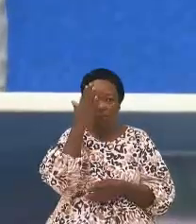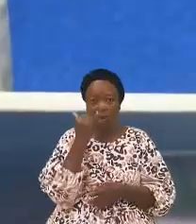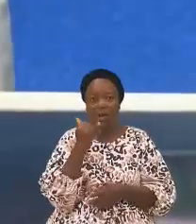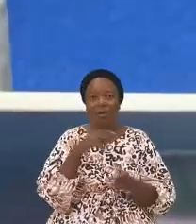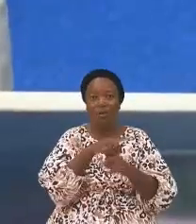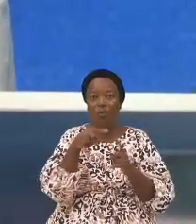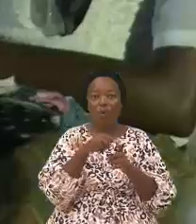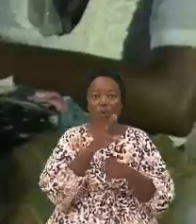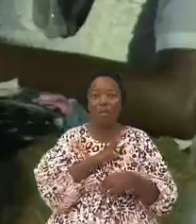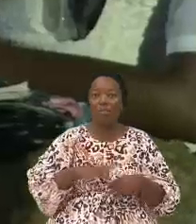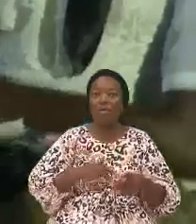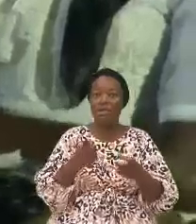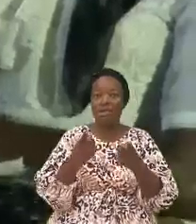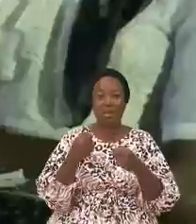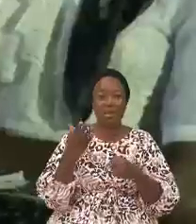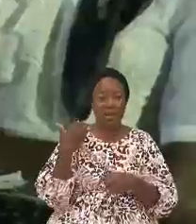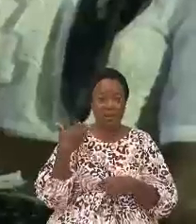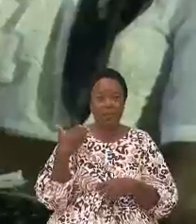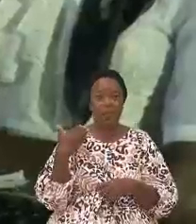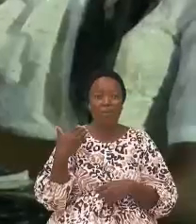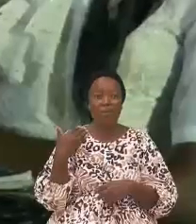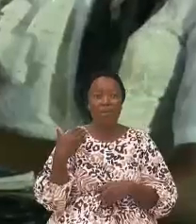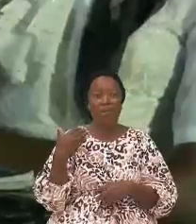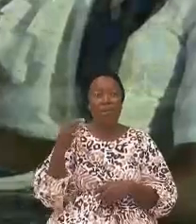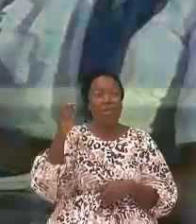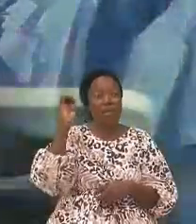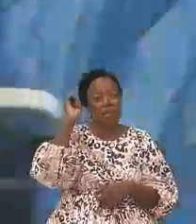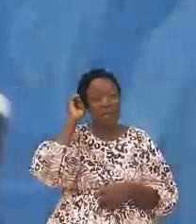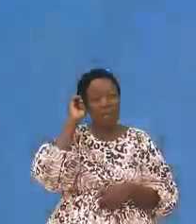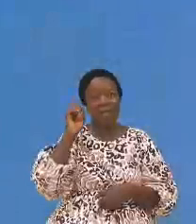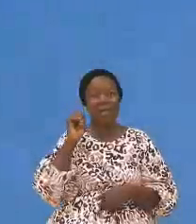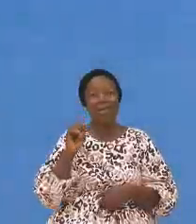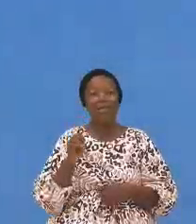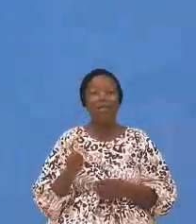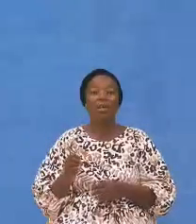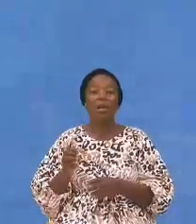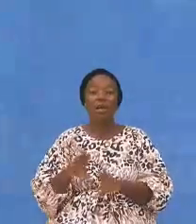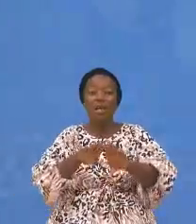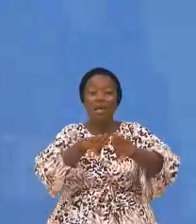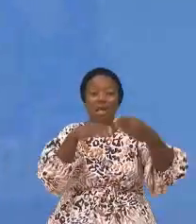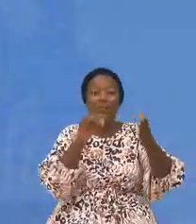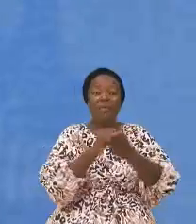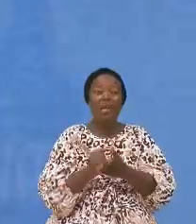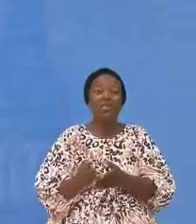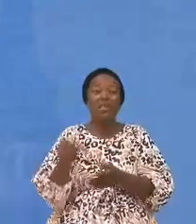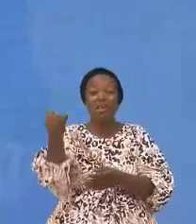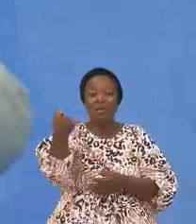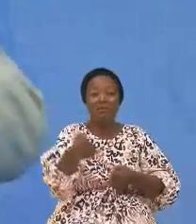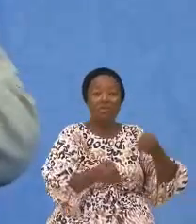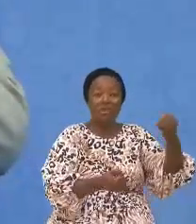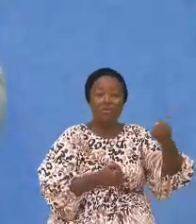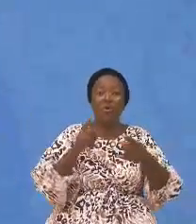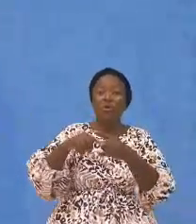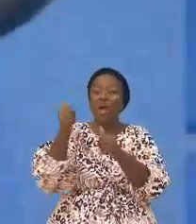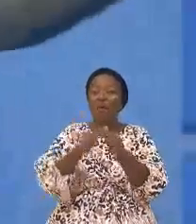in Jesus' name. That's why when Christ came, he threw